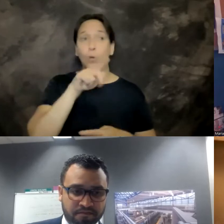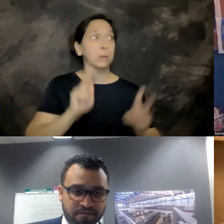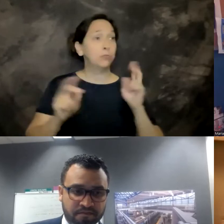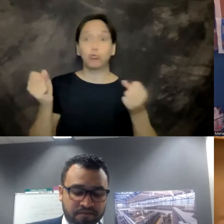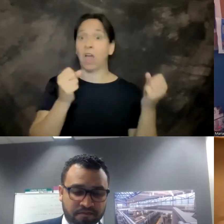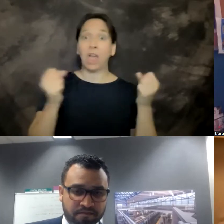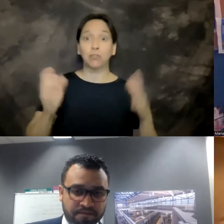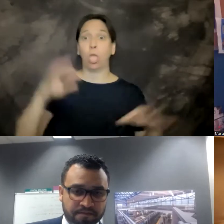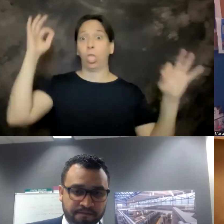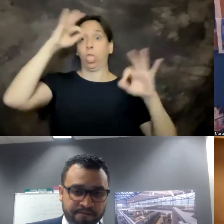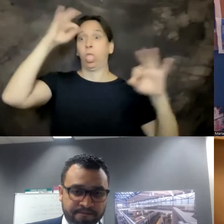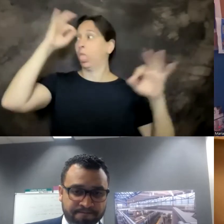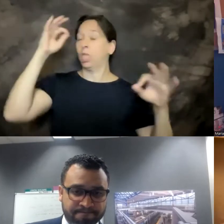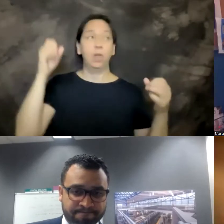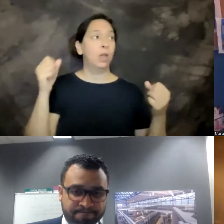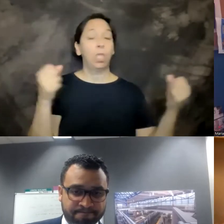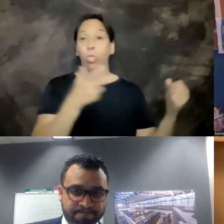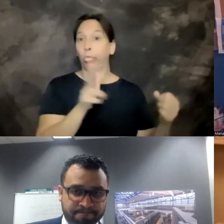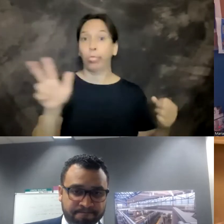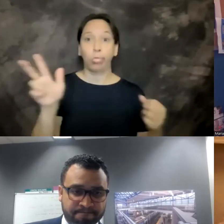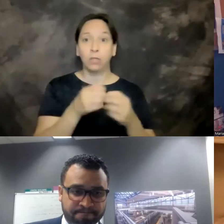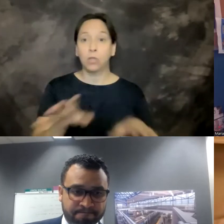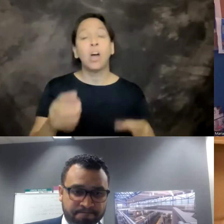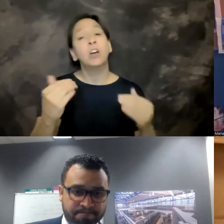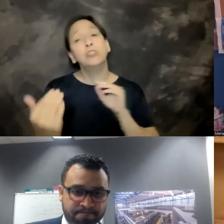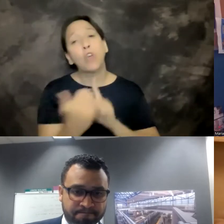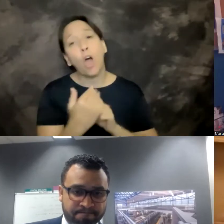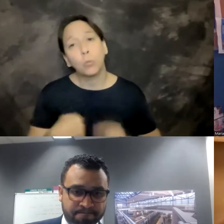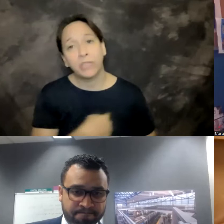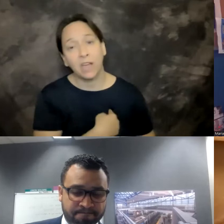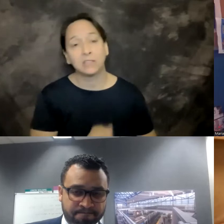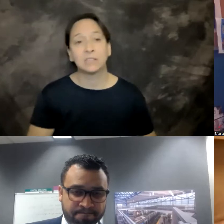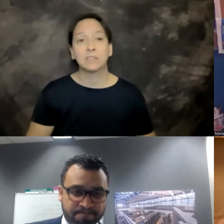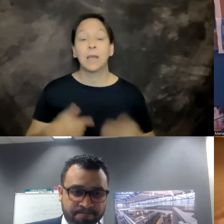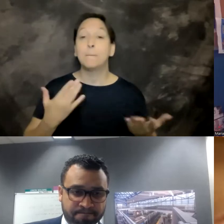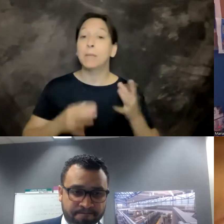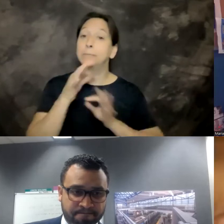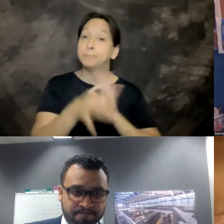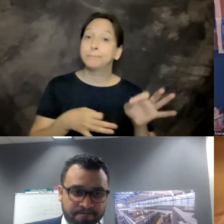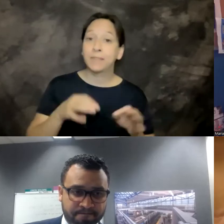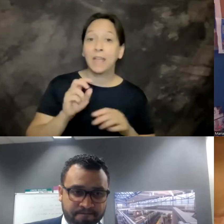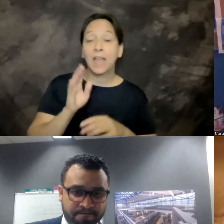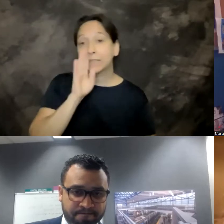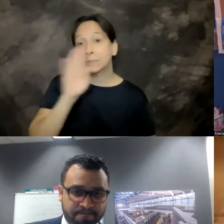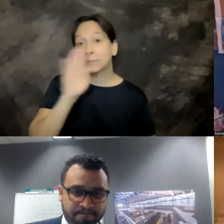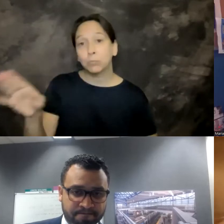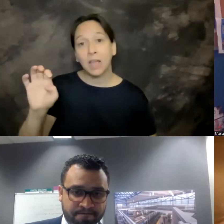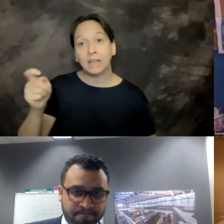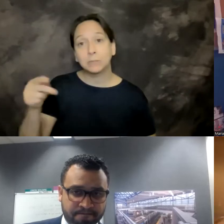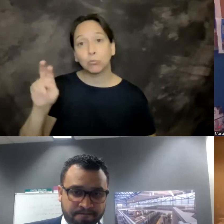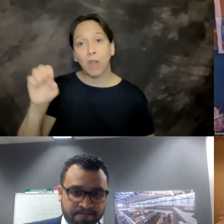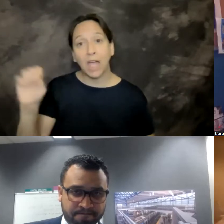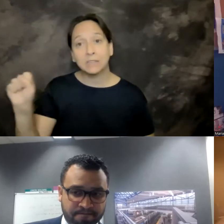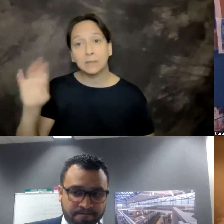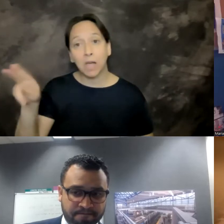going. Talk to us. Let us make suggestions. Have an express bus. If we have, as a 73-year-old woman